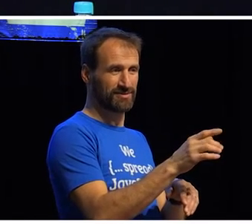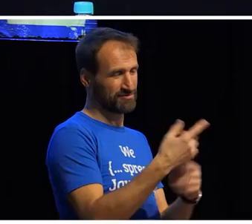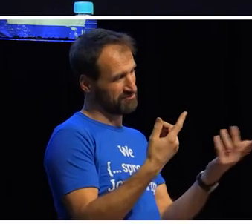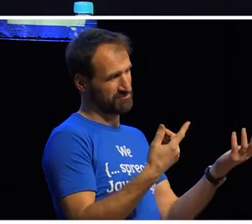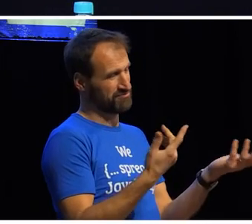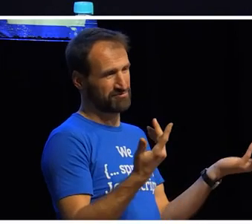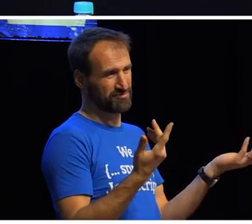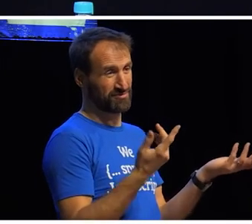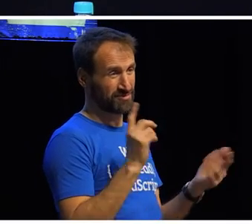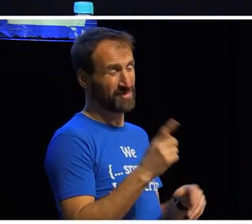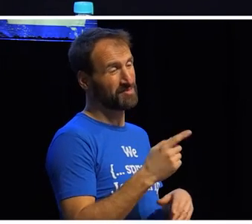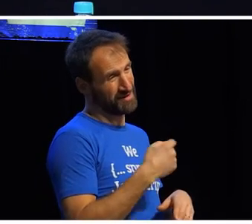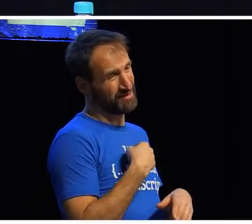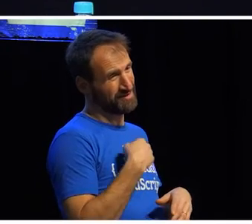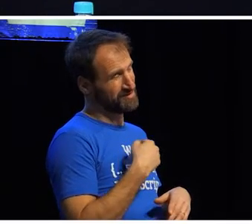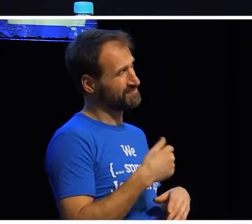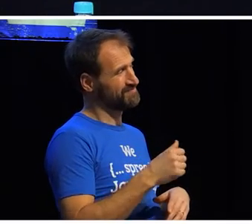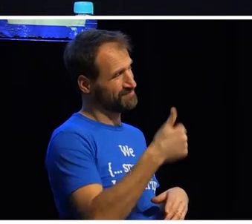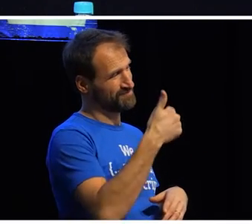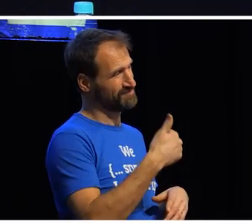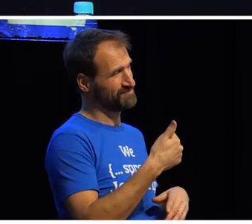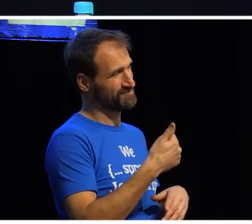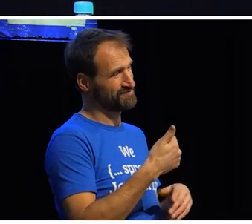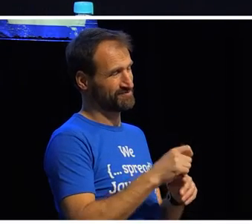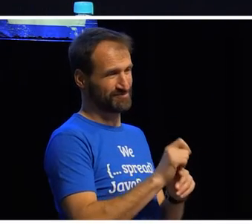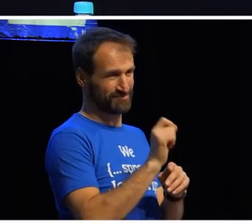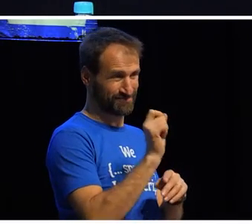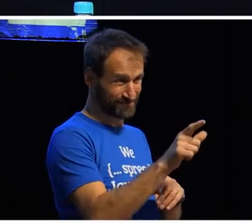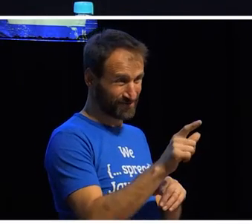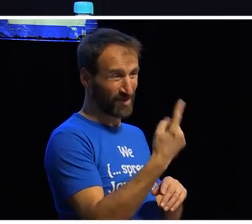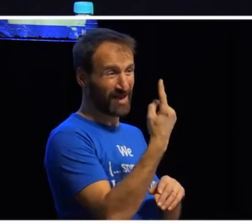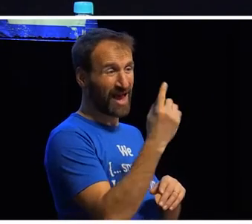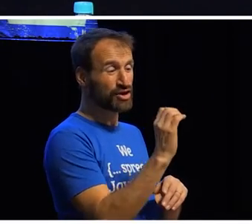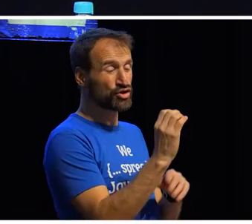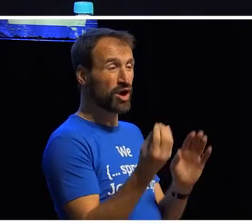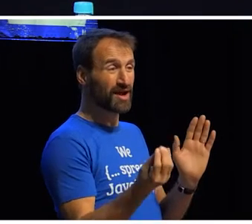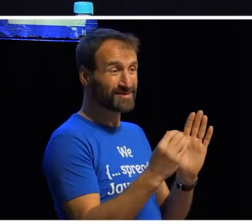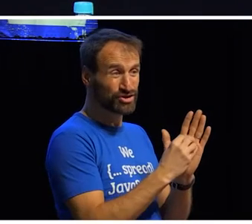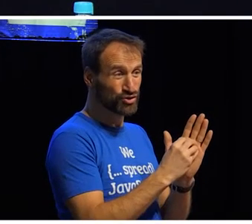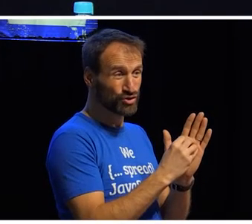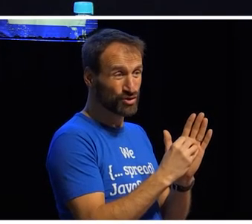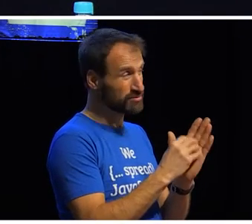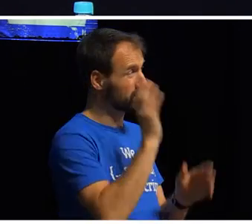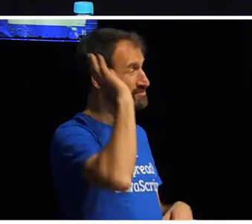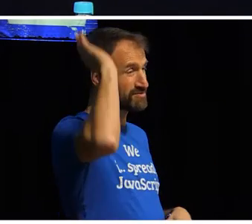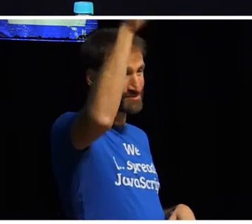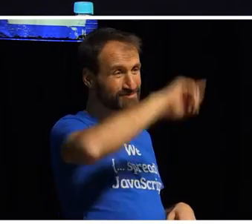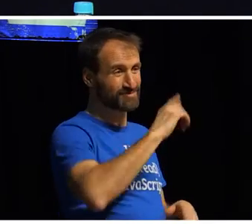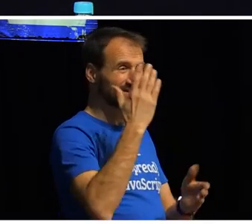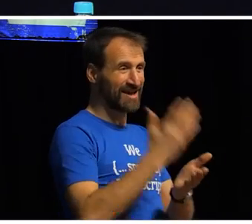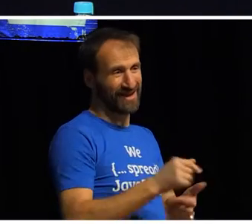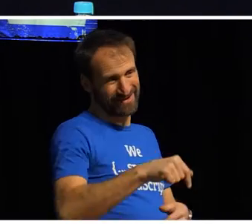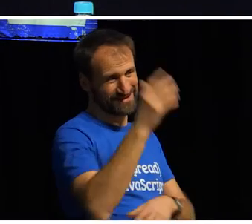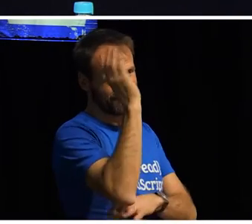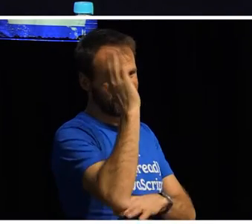but you know first of all you can hike up my bill and if I add another zero you know it wouldn't complete before the end of this talk now this way it will